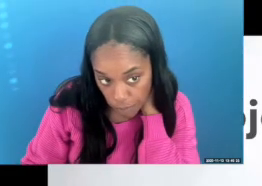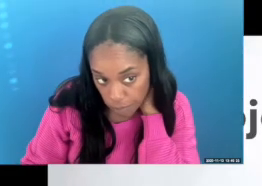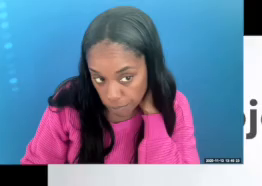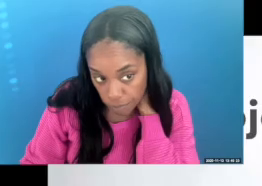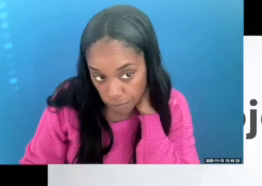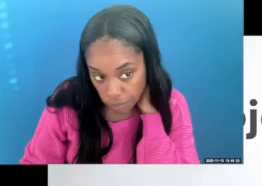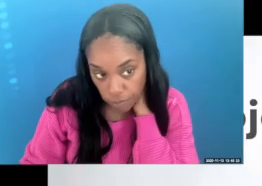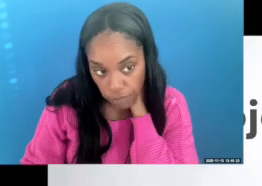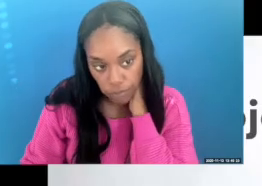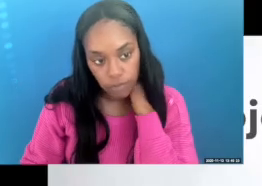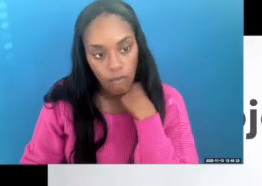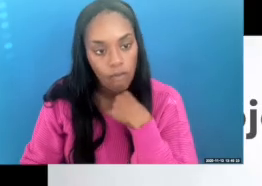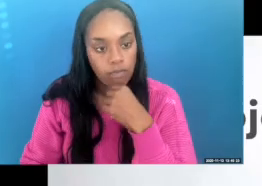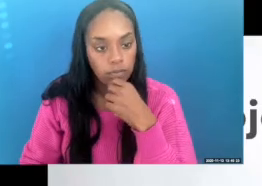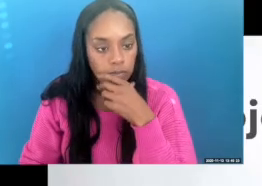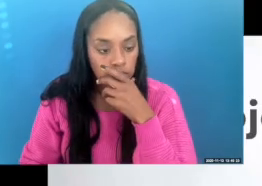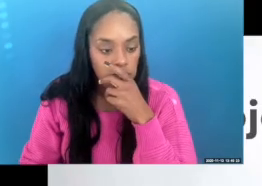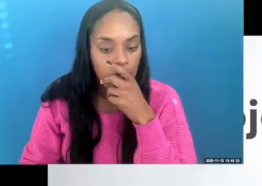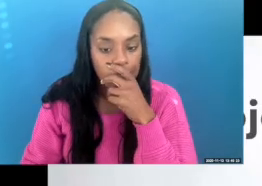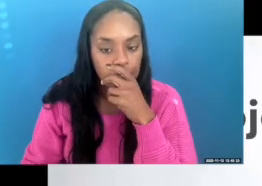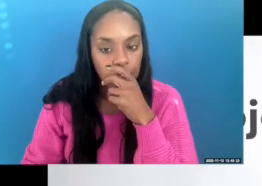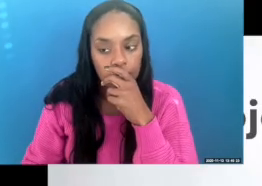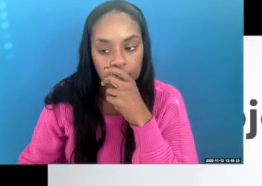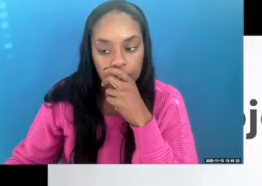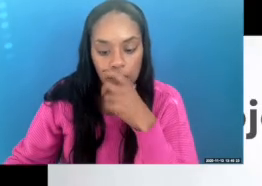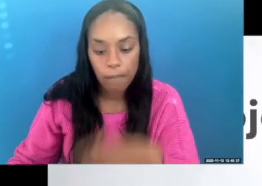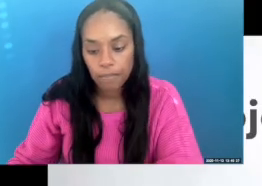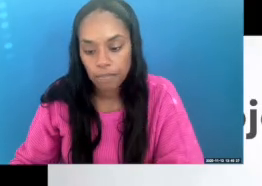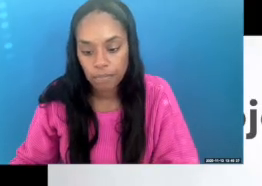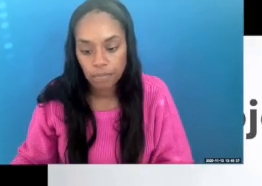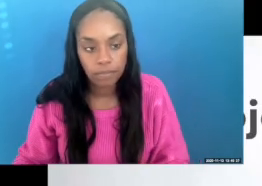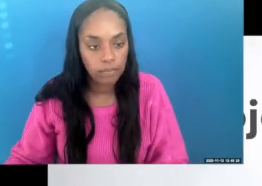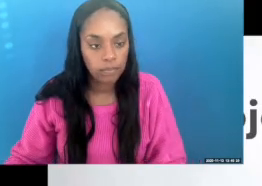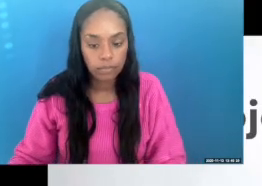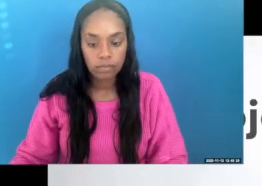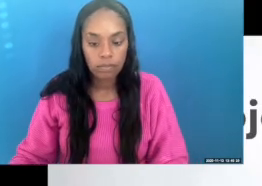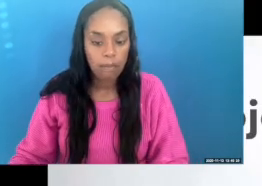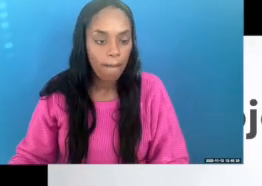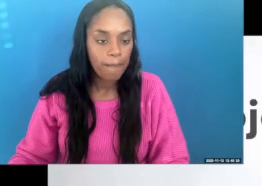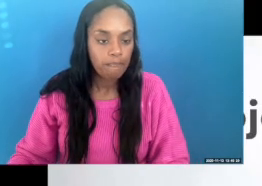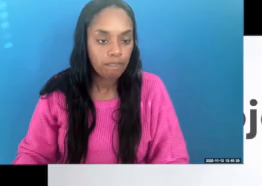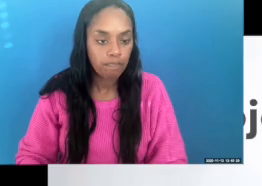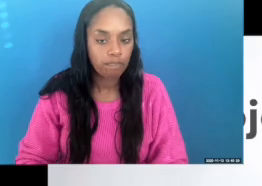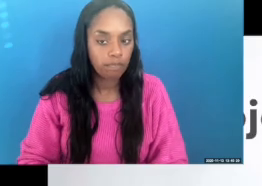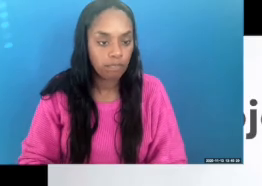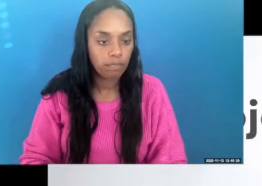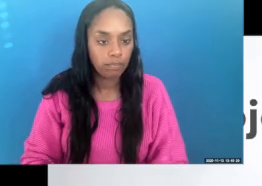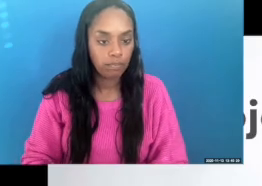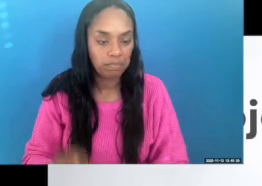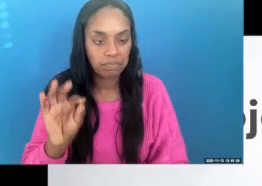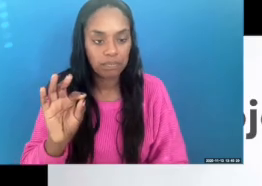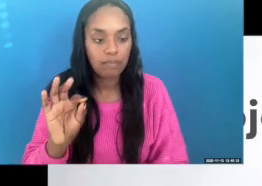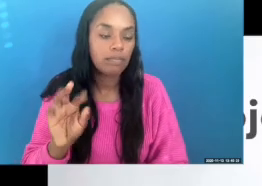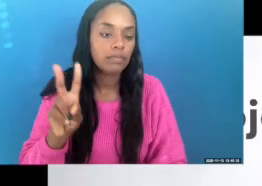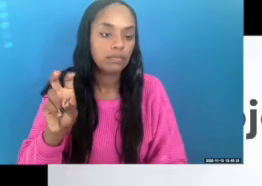by replacing the dirtiest ag equipment and helping air districts meet federal ambient air quality standards. Despite over $700